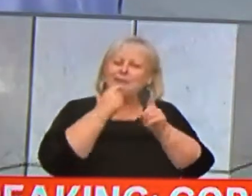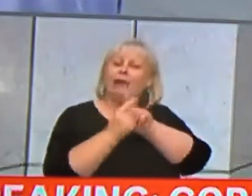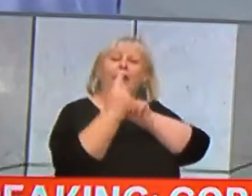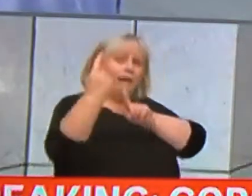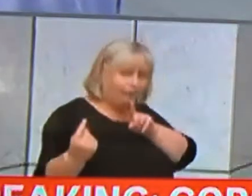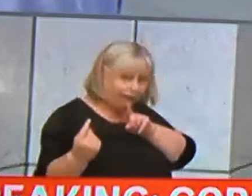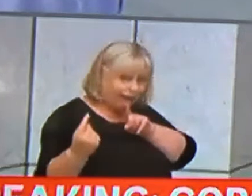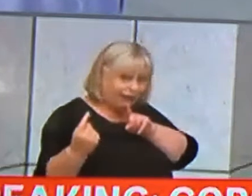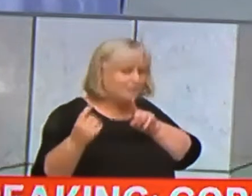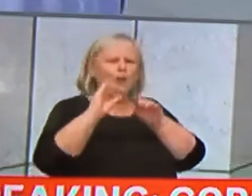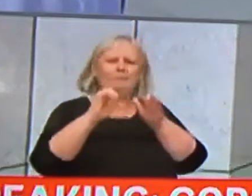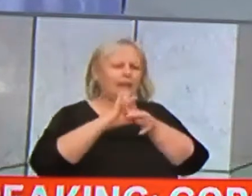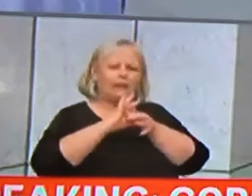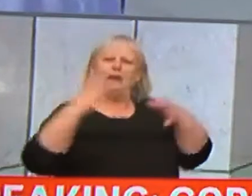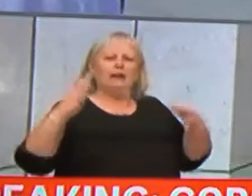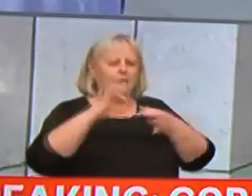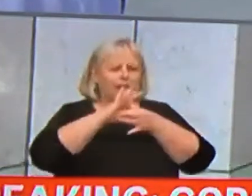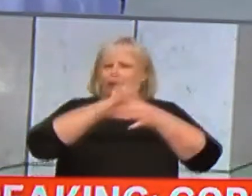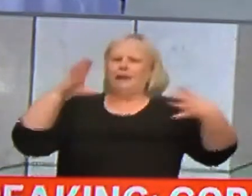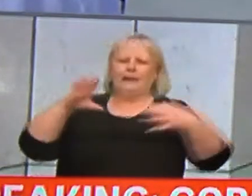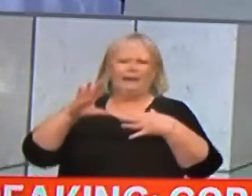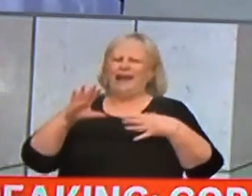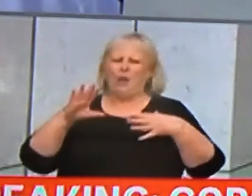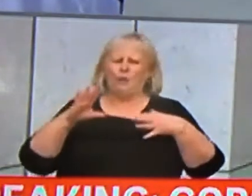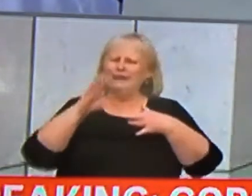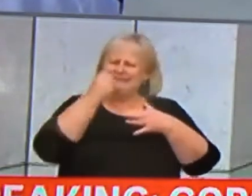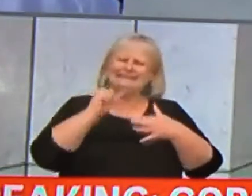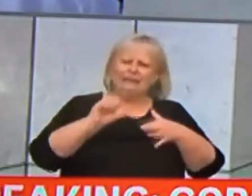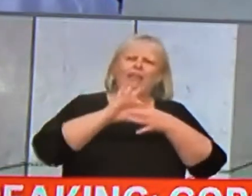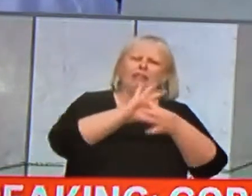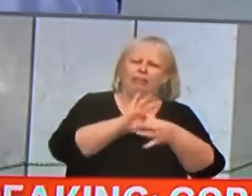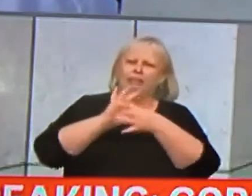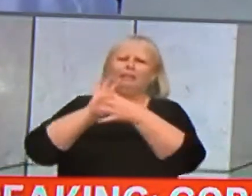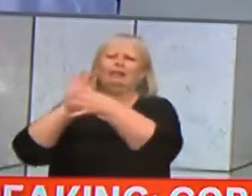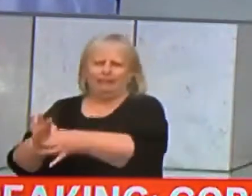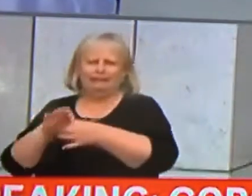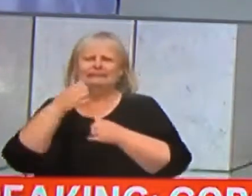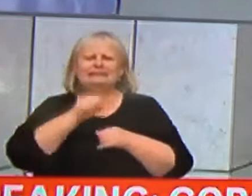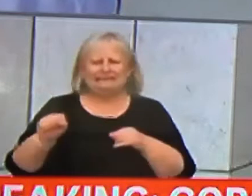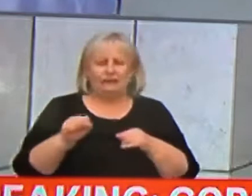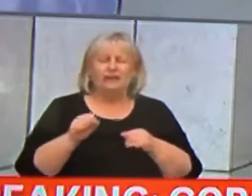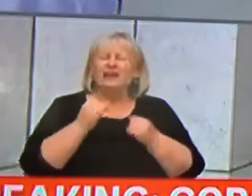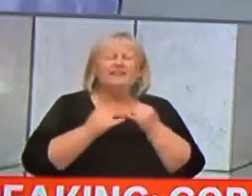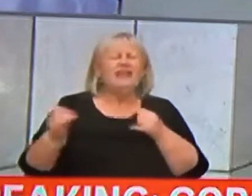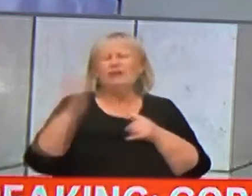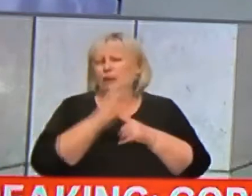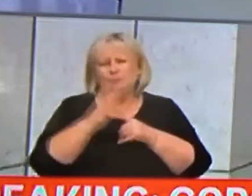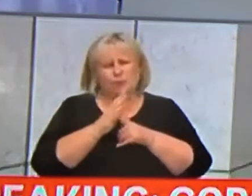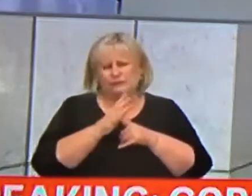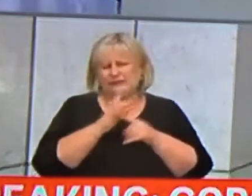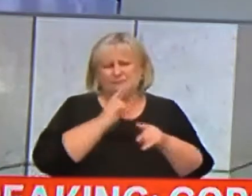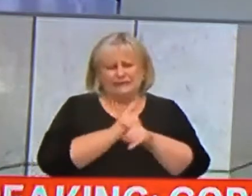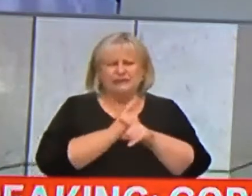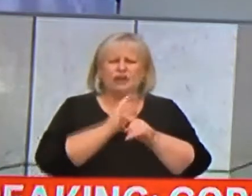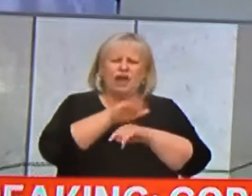distance, but it doesn't mean we have to disconnect from each other. This is also a very important message about supporting